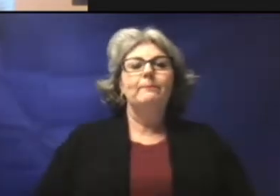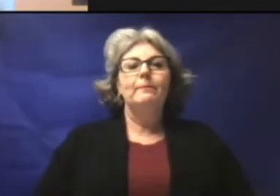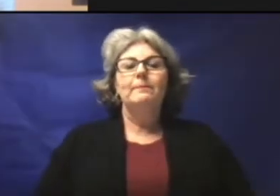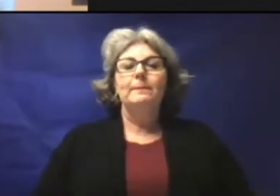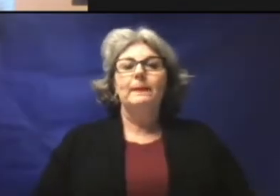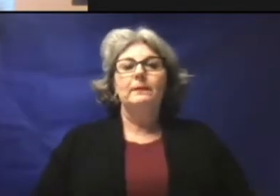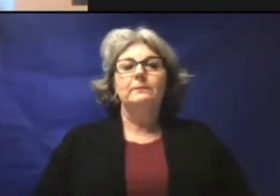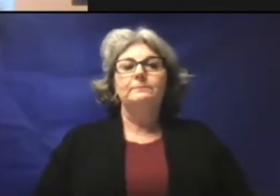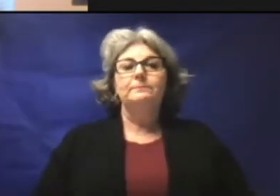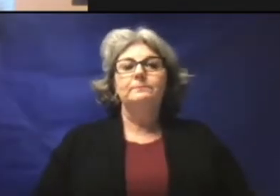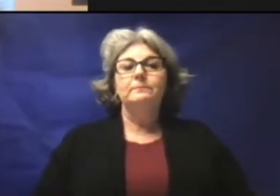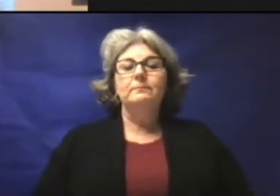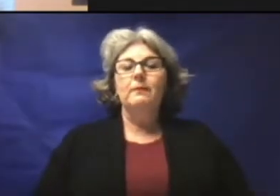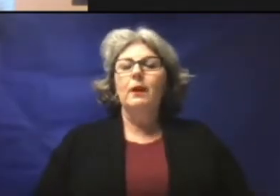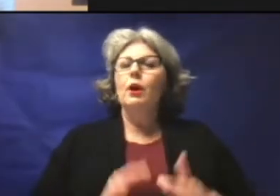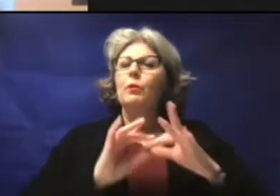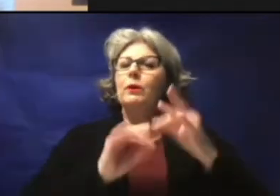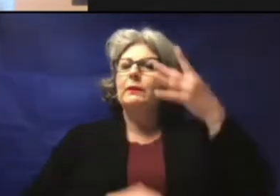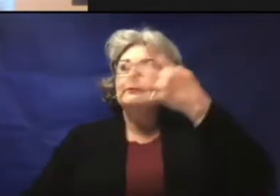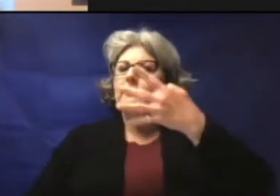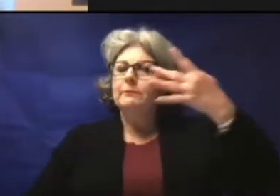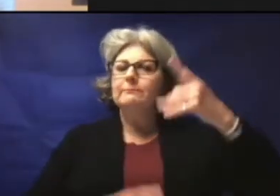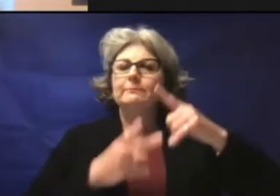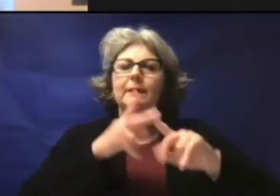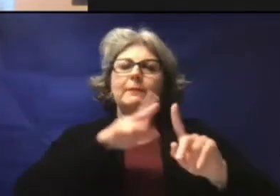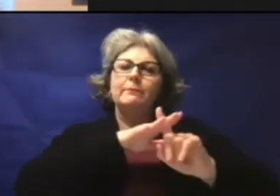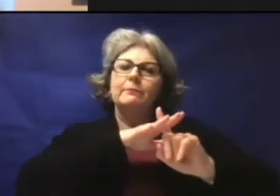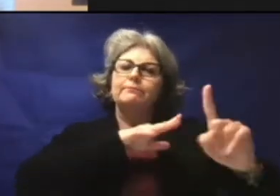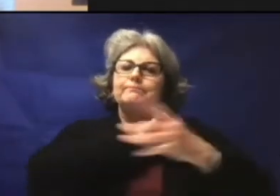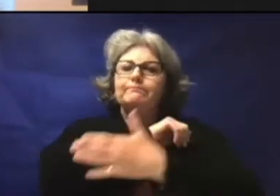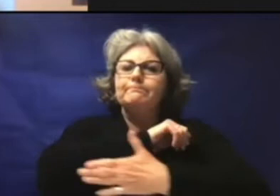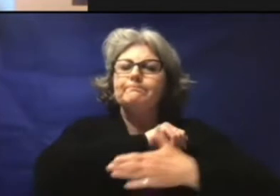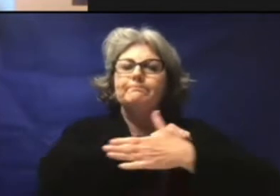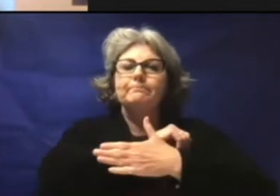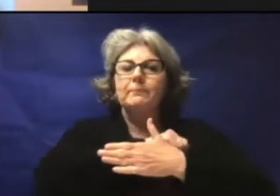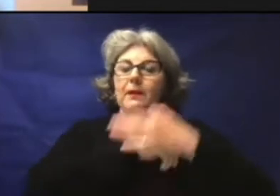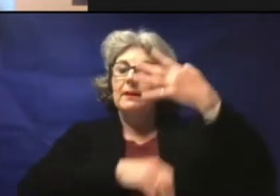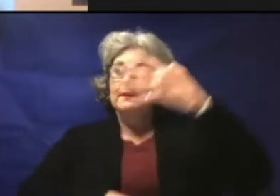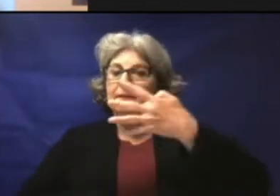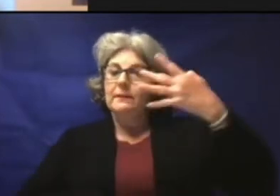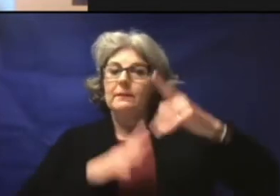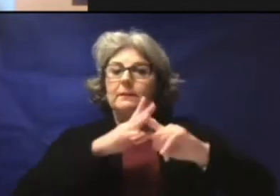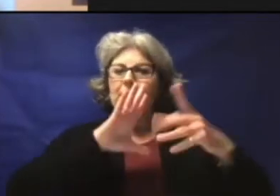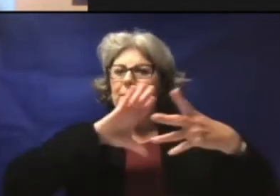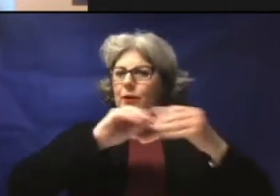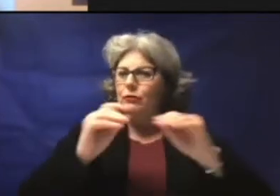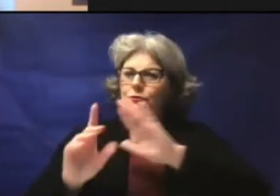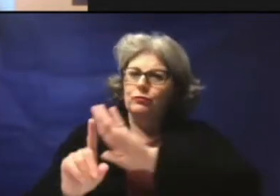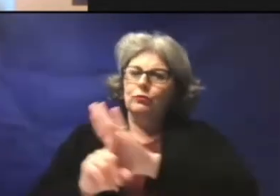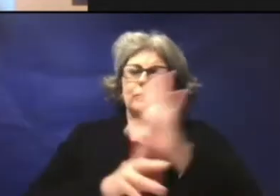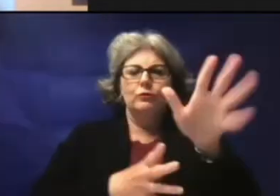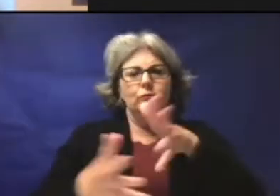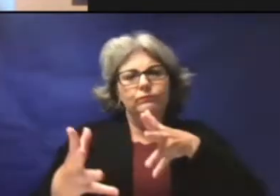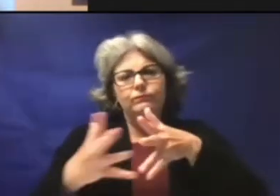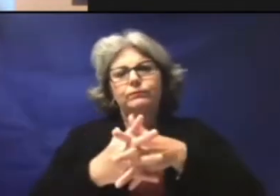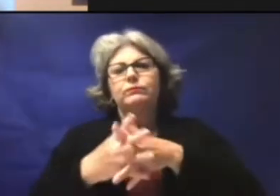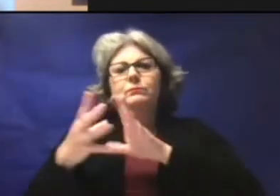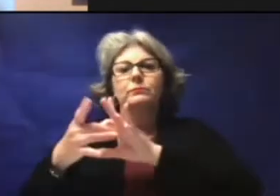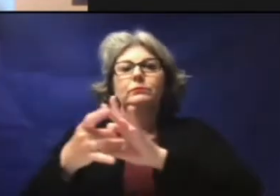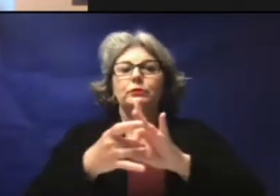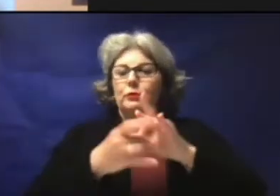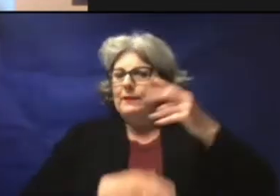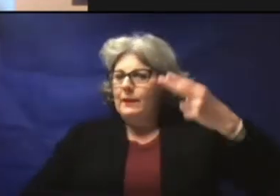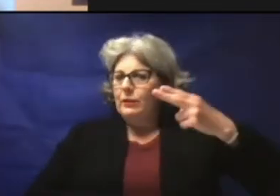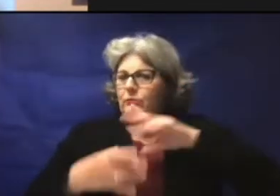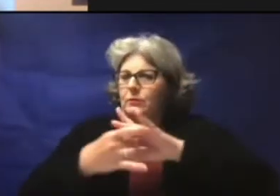about immigrant and refugees. The immigrant and refugee stories are deeply woven into the AAPI